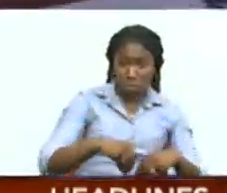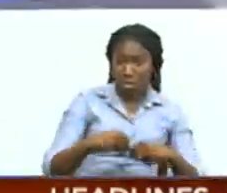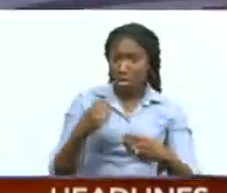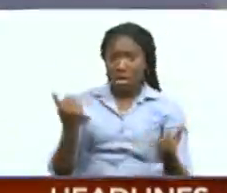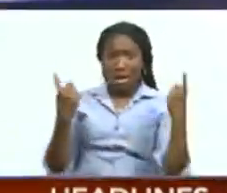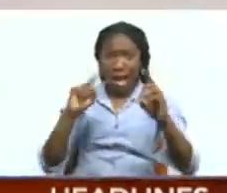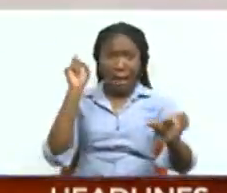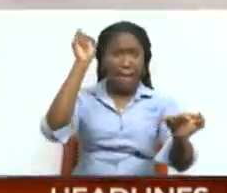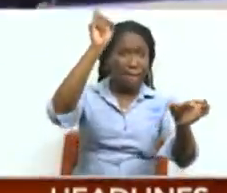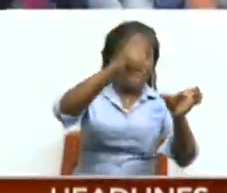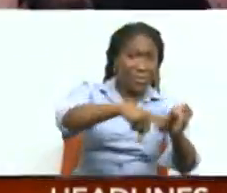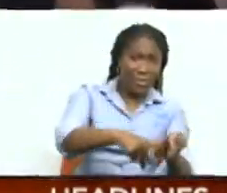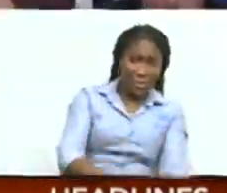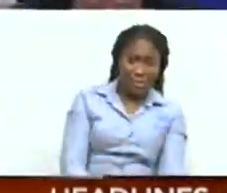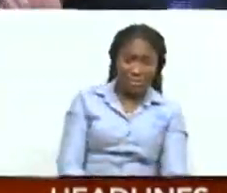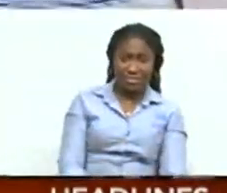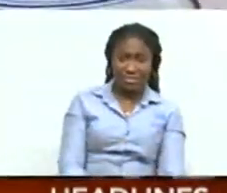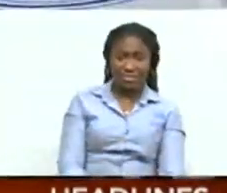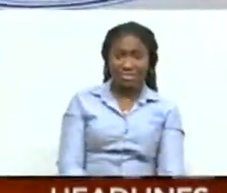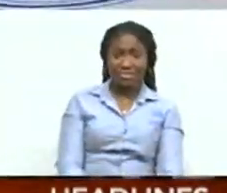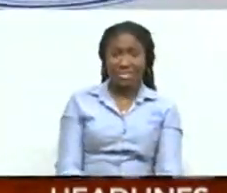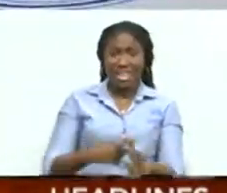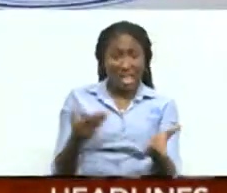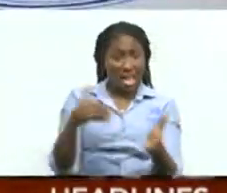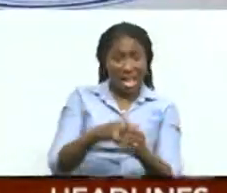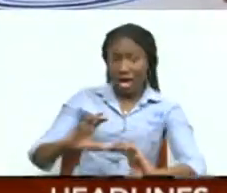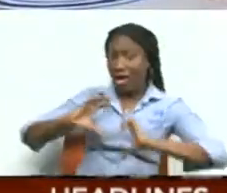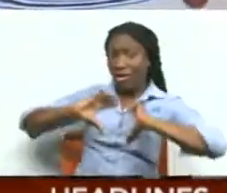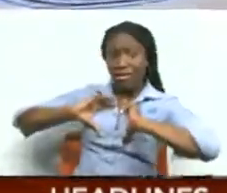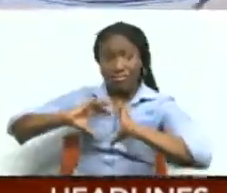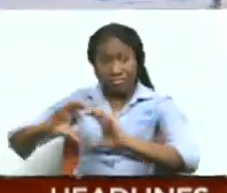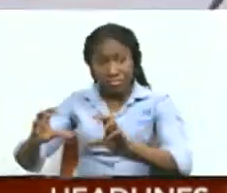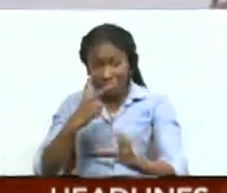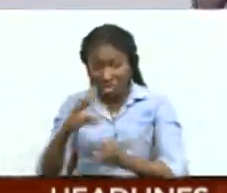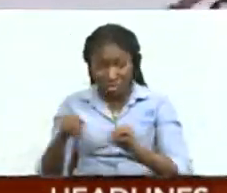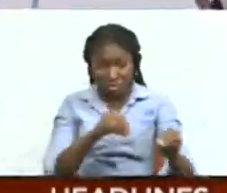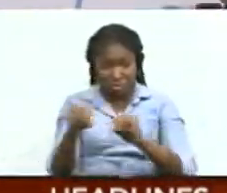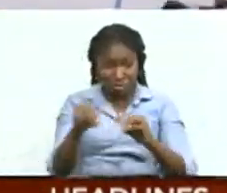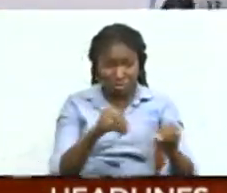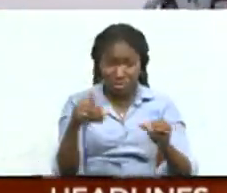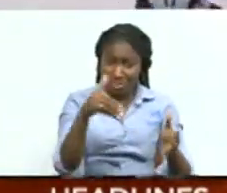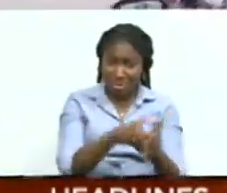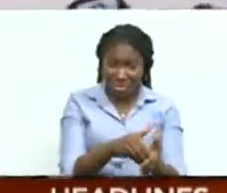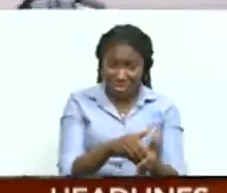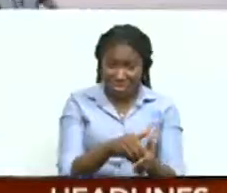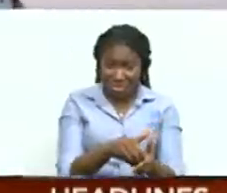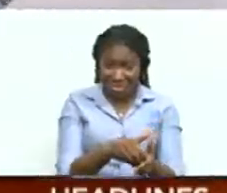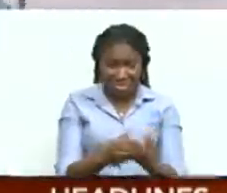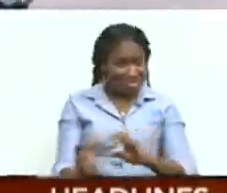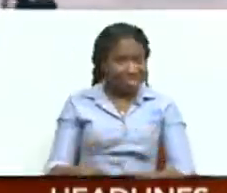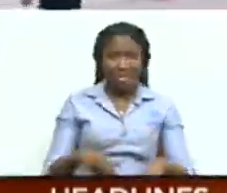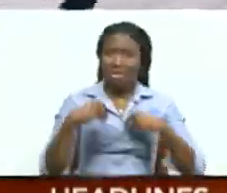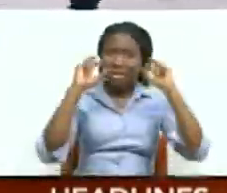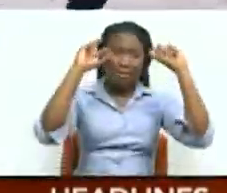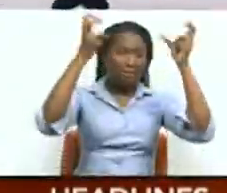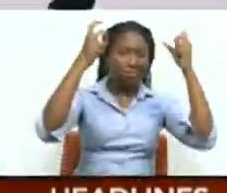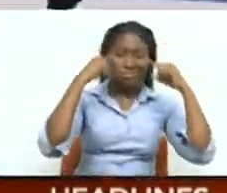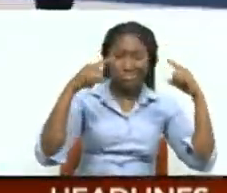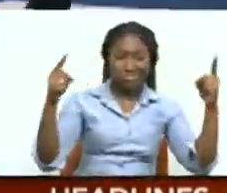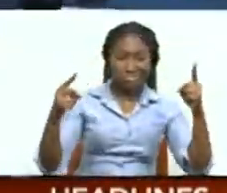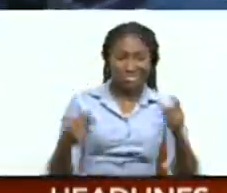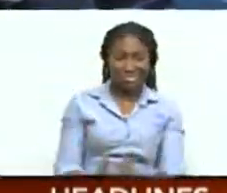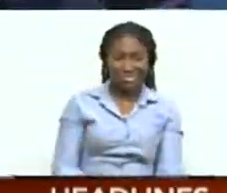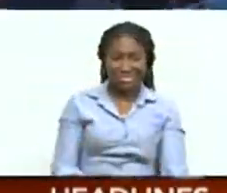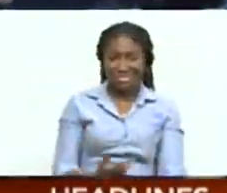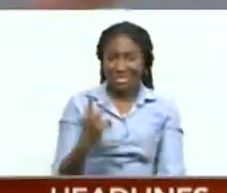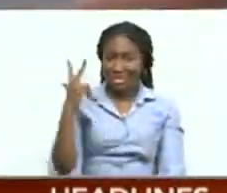pass for Jones Jr. to gobble up. Or maybe you like a little hustle. Irving with the toss-up, Derek with the slam dunk. A three-piece